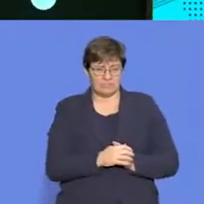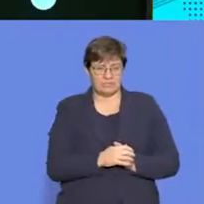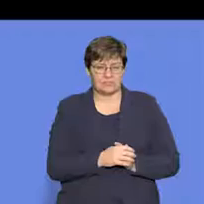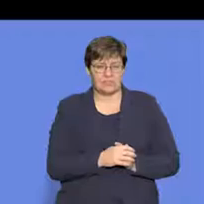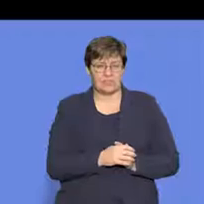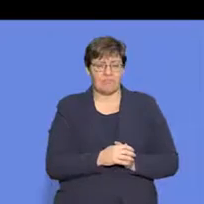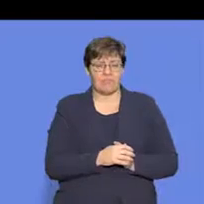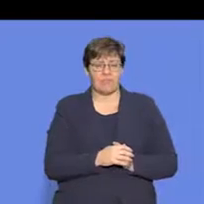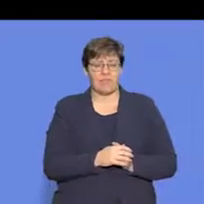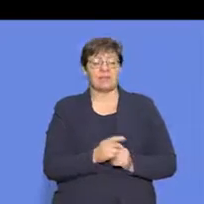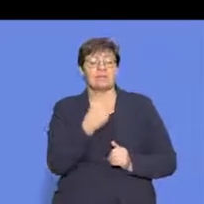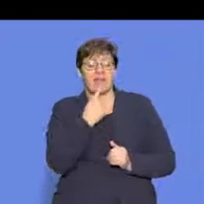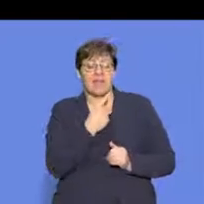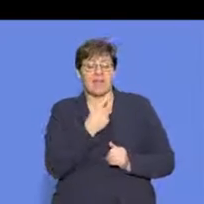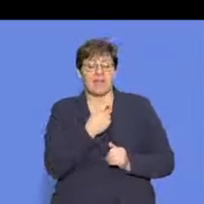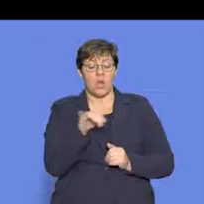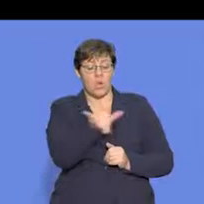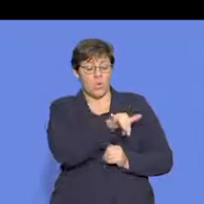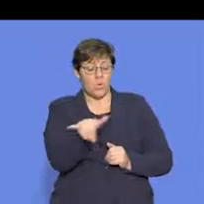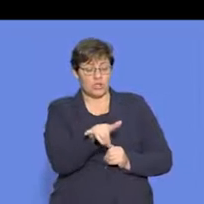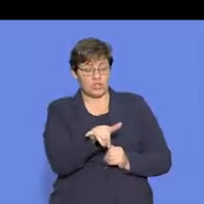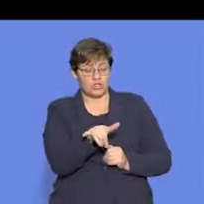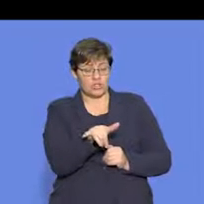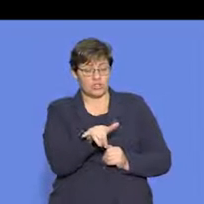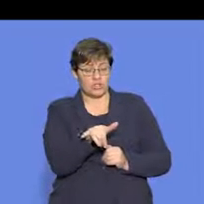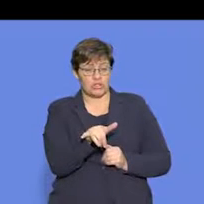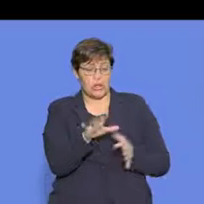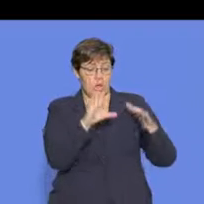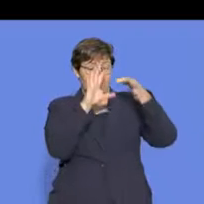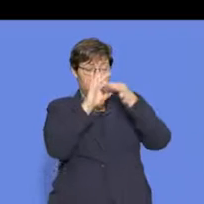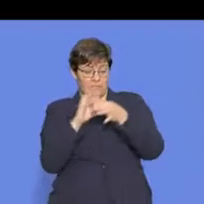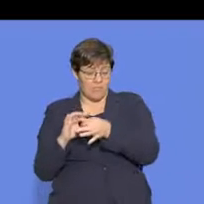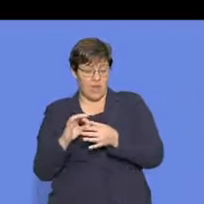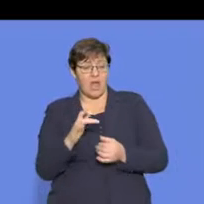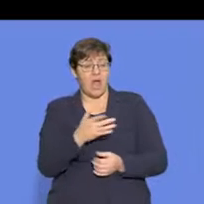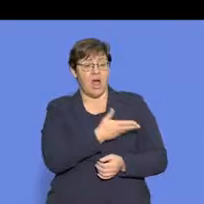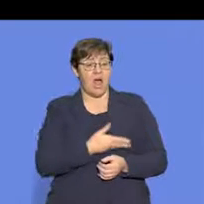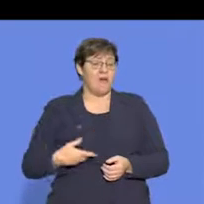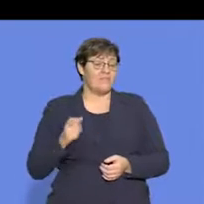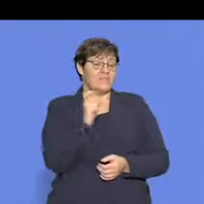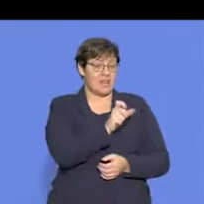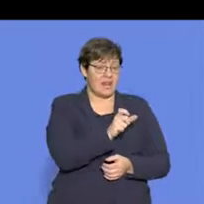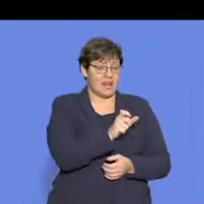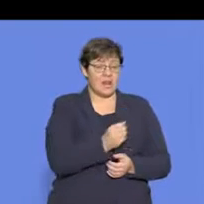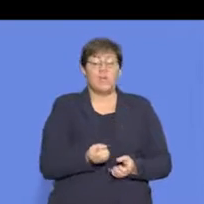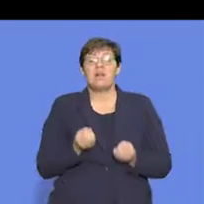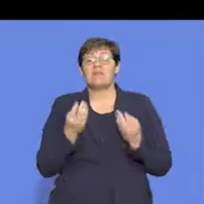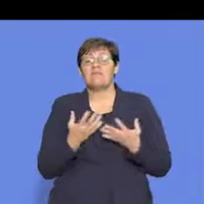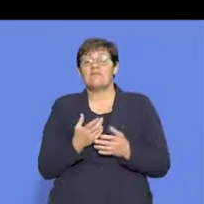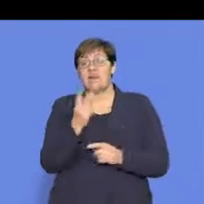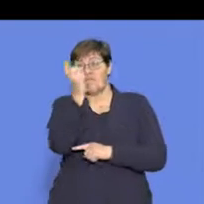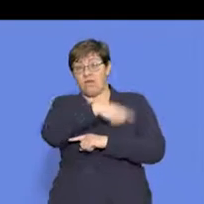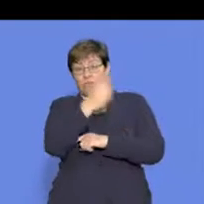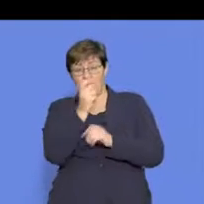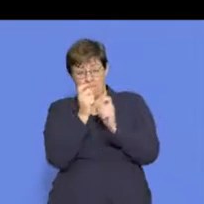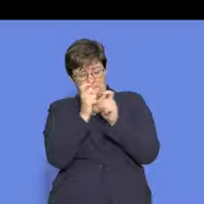question. So it says to us, which combinations of half cells will give